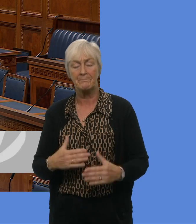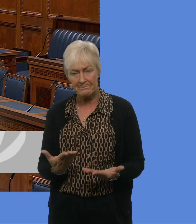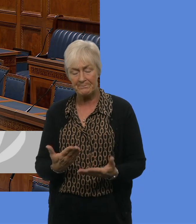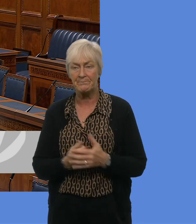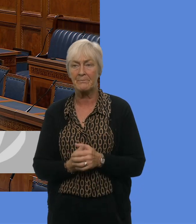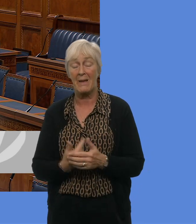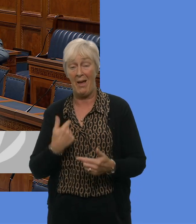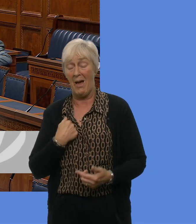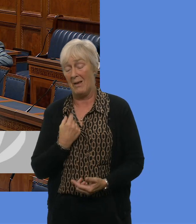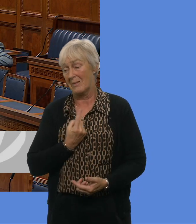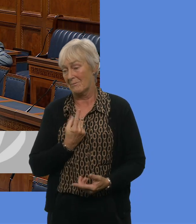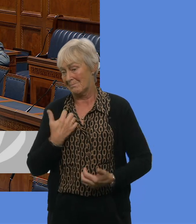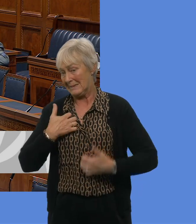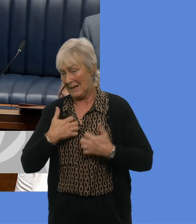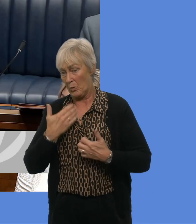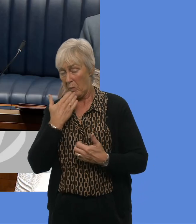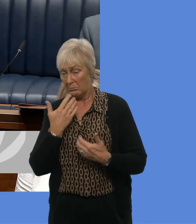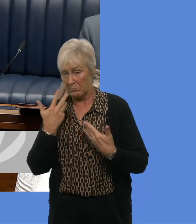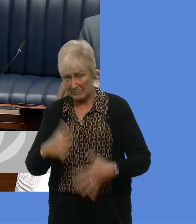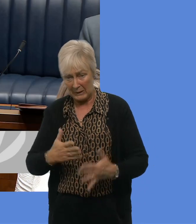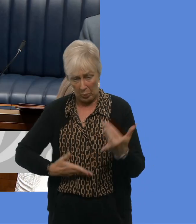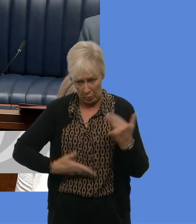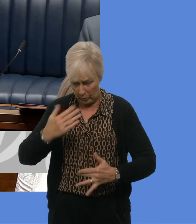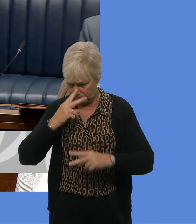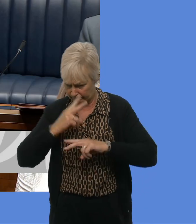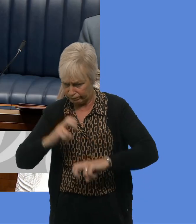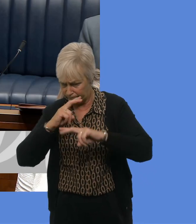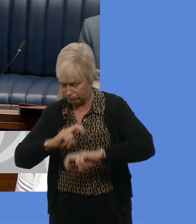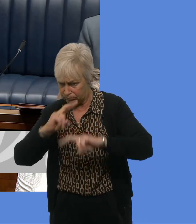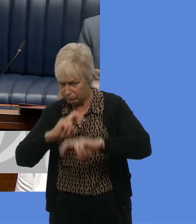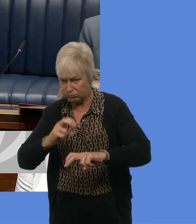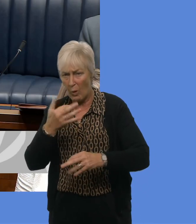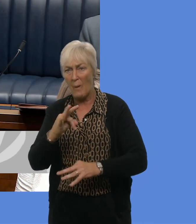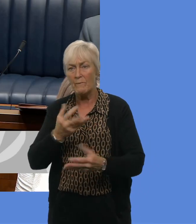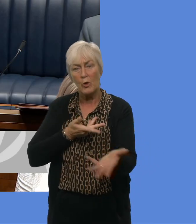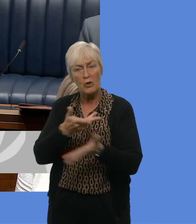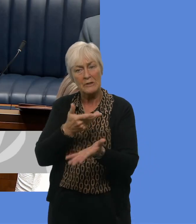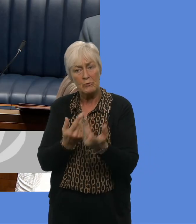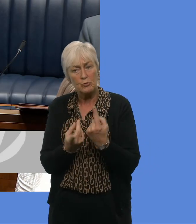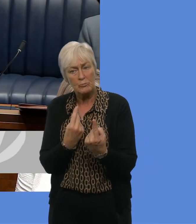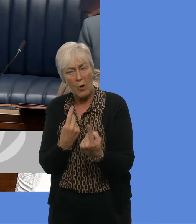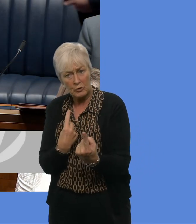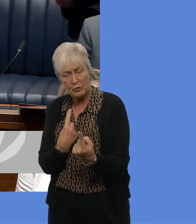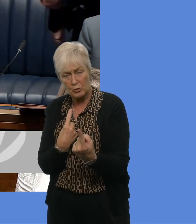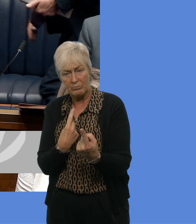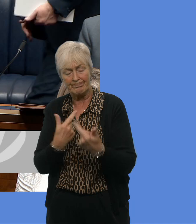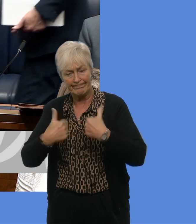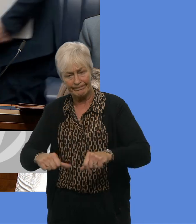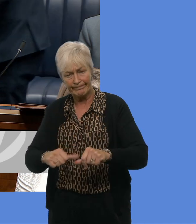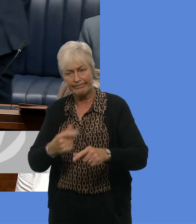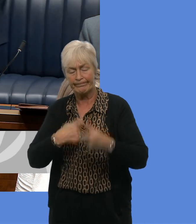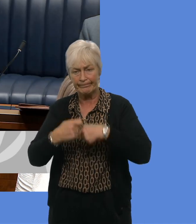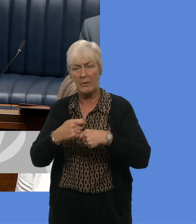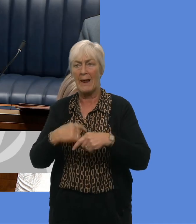would be keen when we have carried out our analysis of the consultation responses to bring forward legislation in the coming